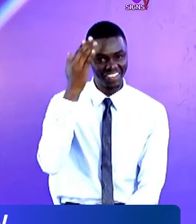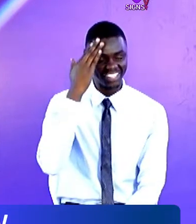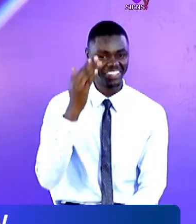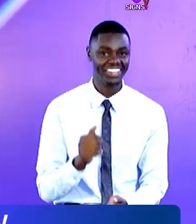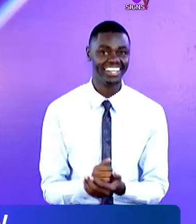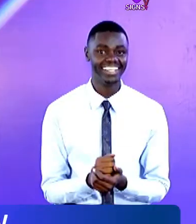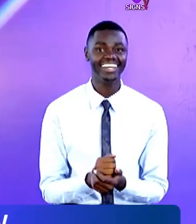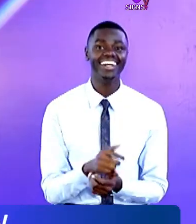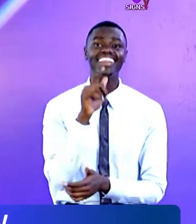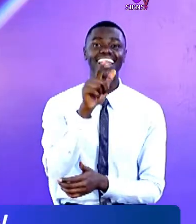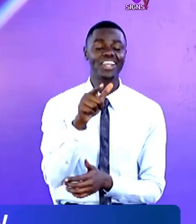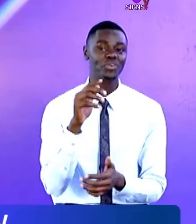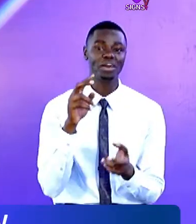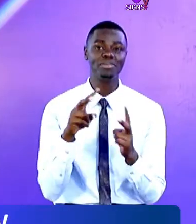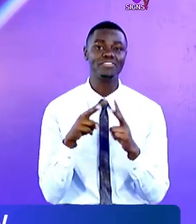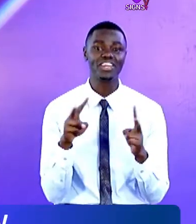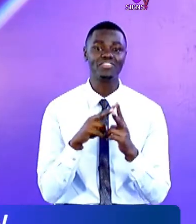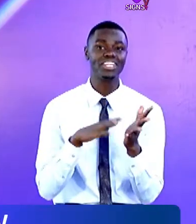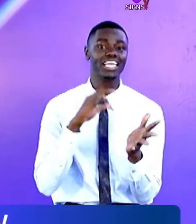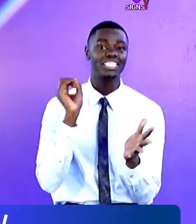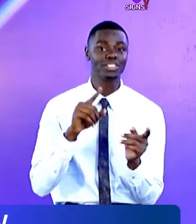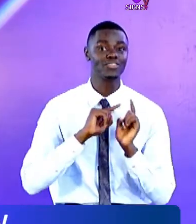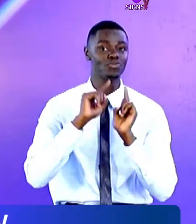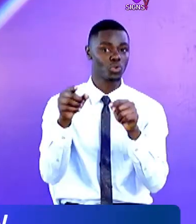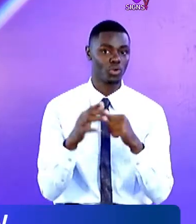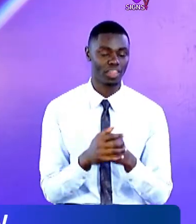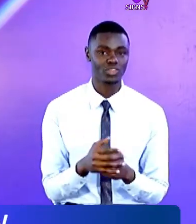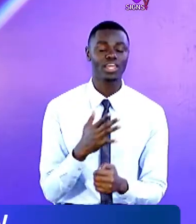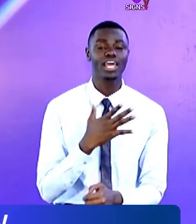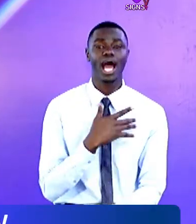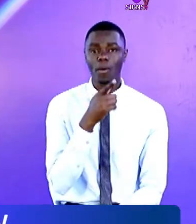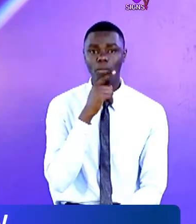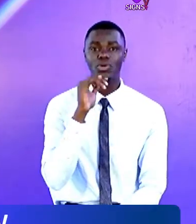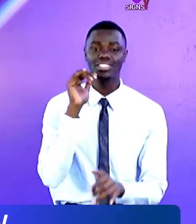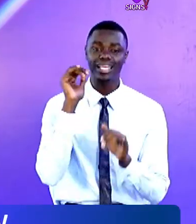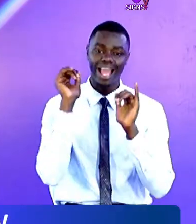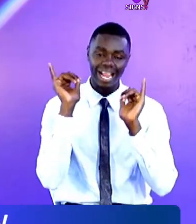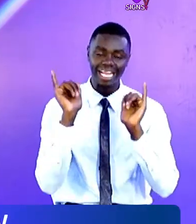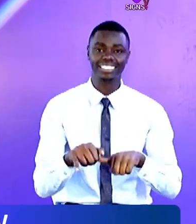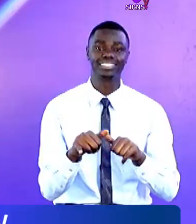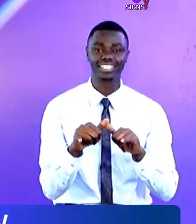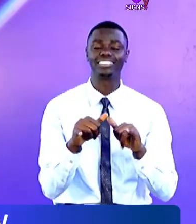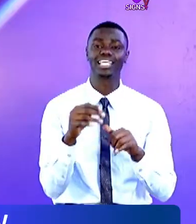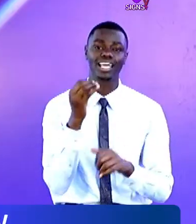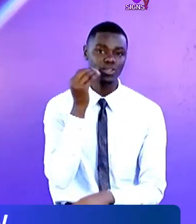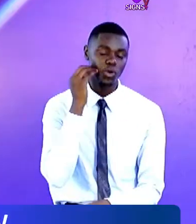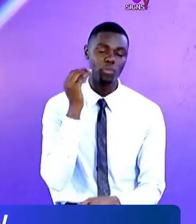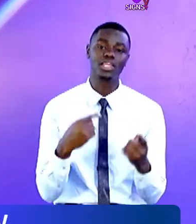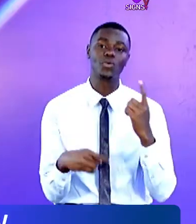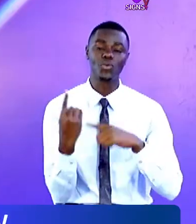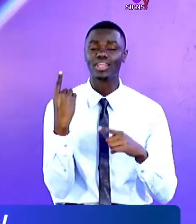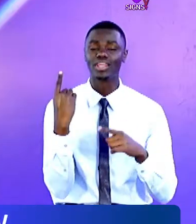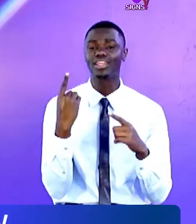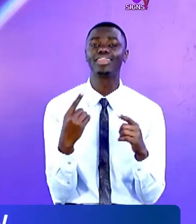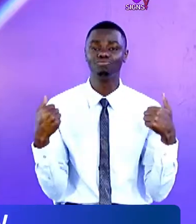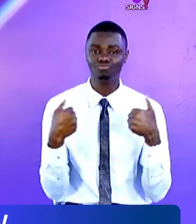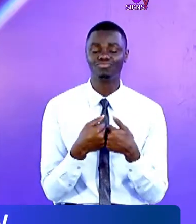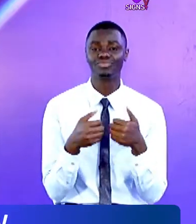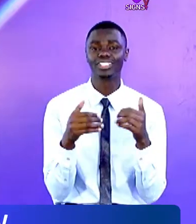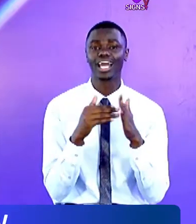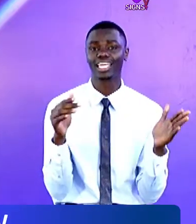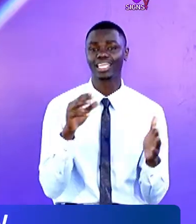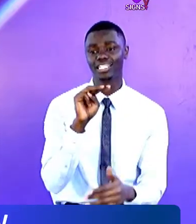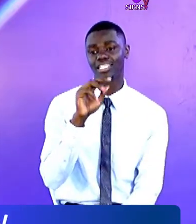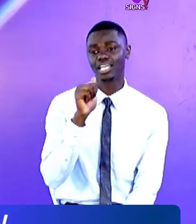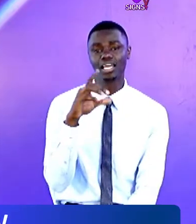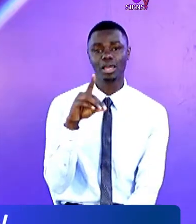it could also be very expensive to go there. So our boys can stay at home and win their match against Madagascar, which they have won already. Madagascar,